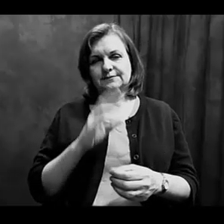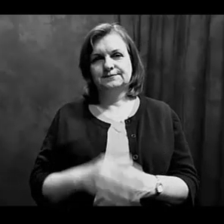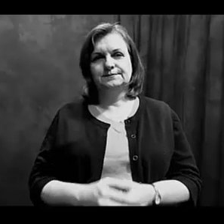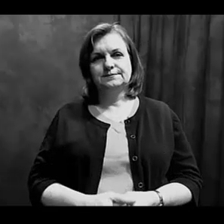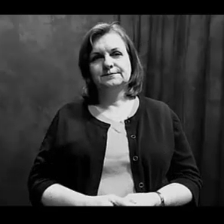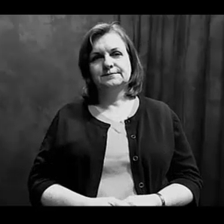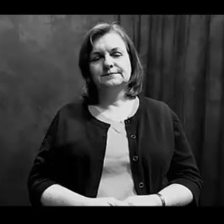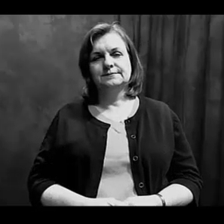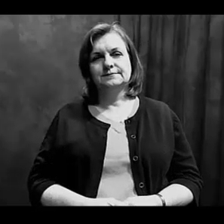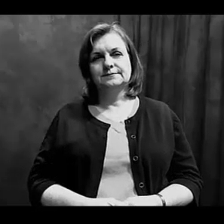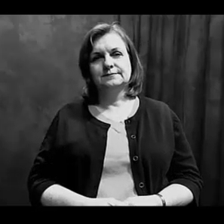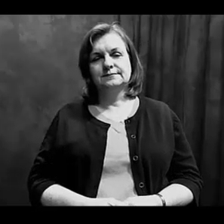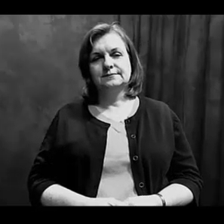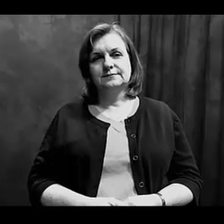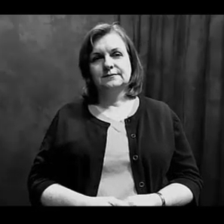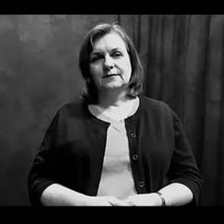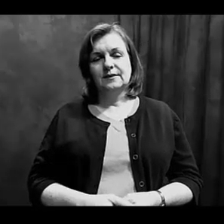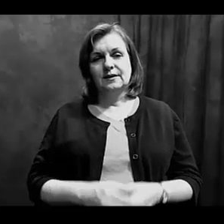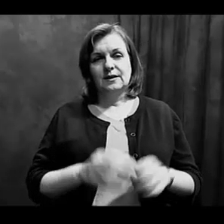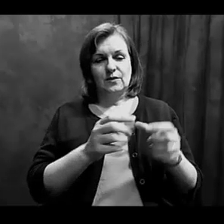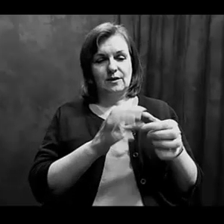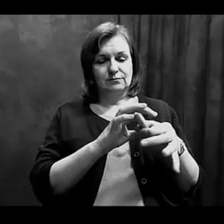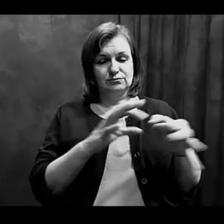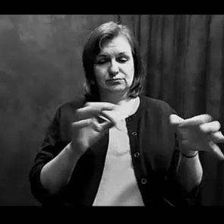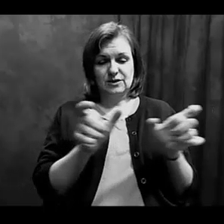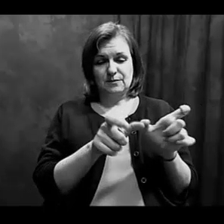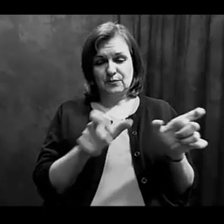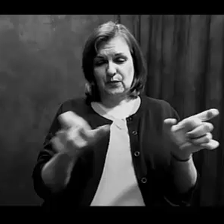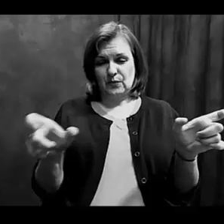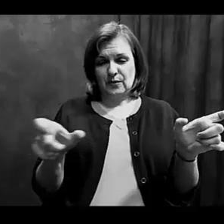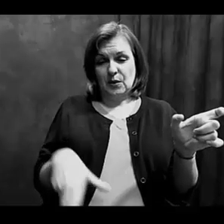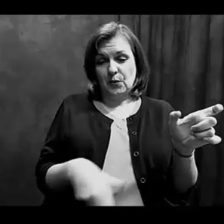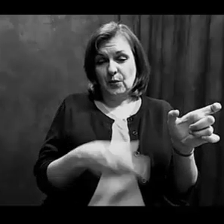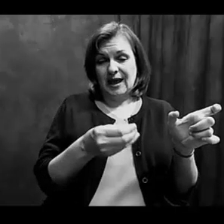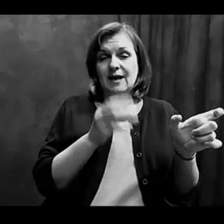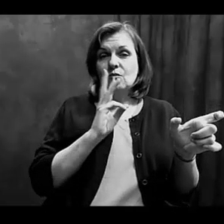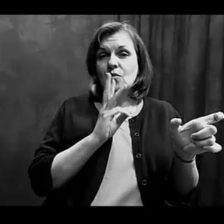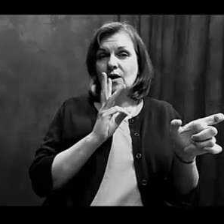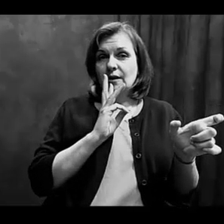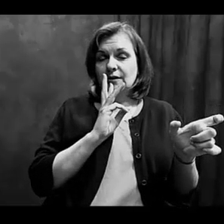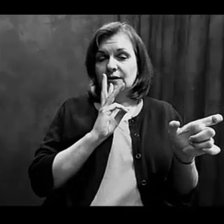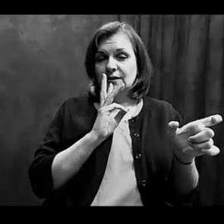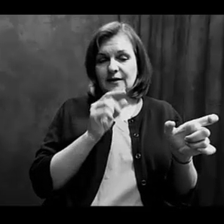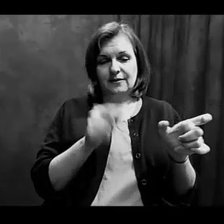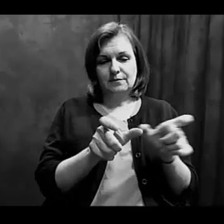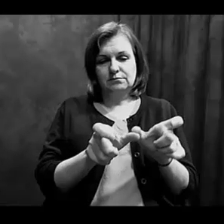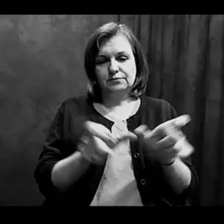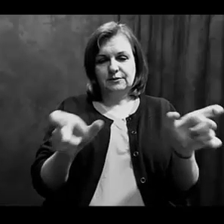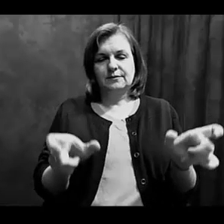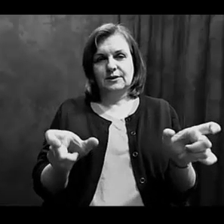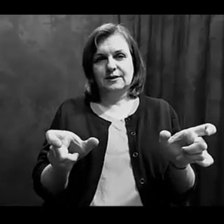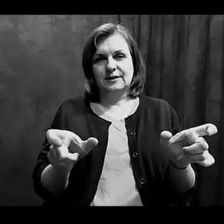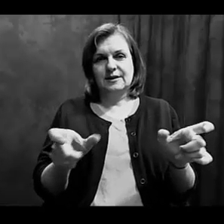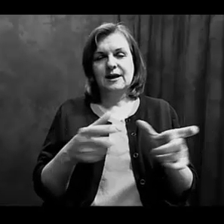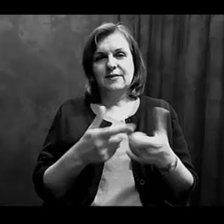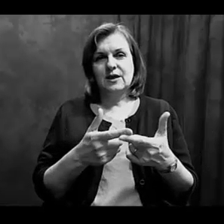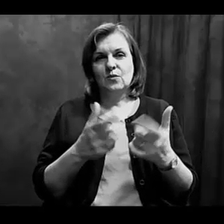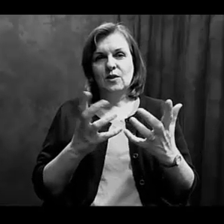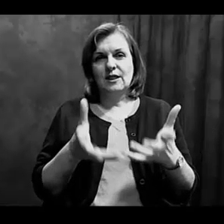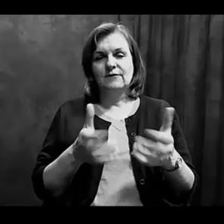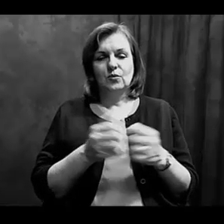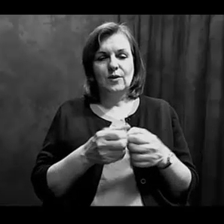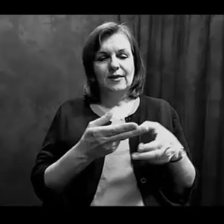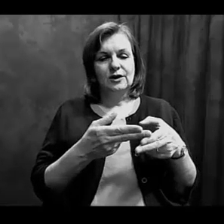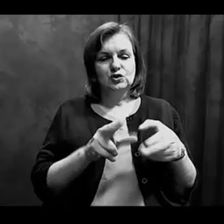apart? We're going to add water. When we add water to this, we can get